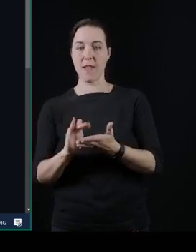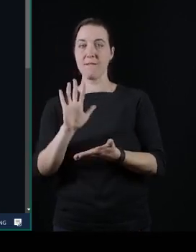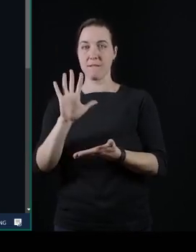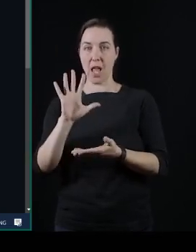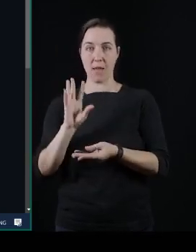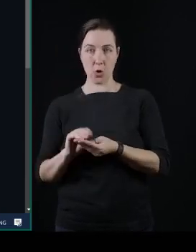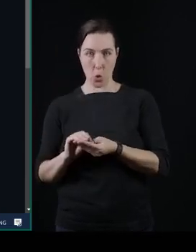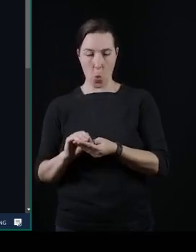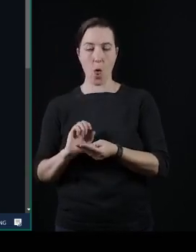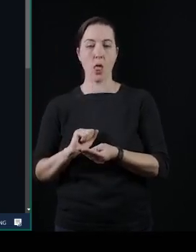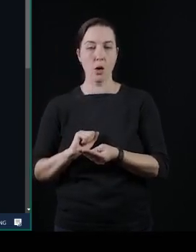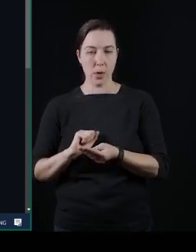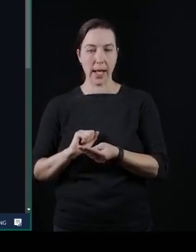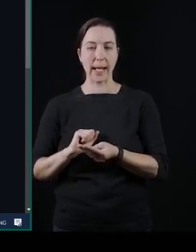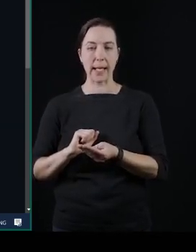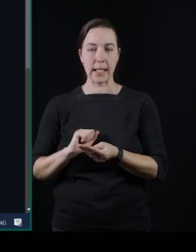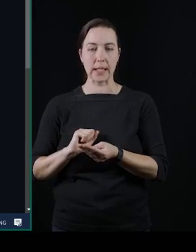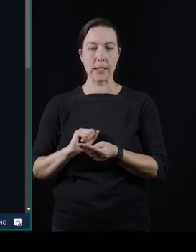and 5 in total.